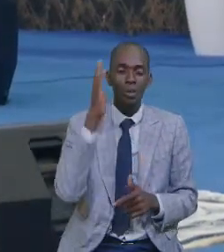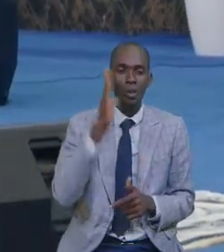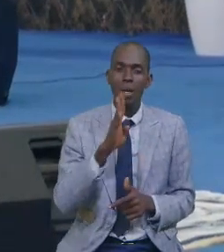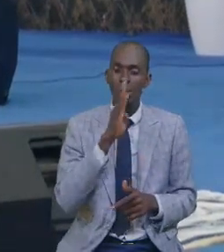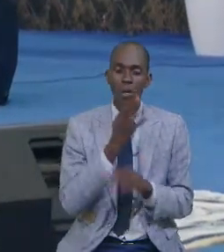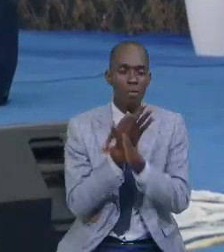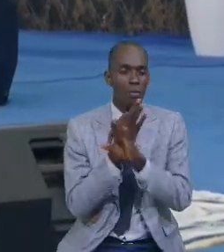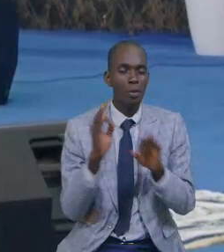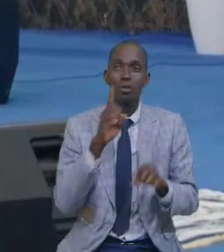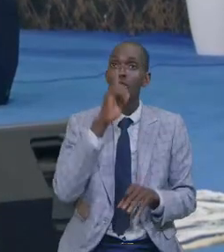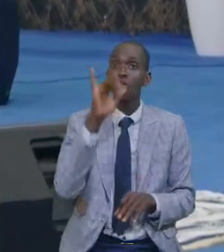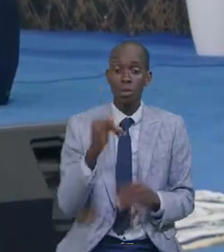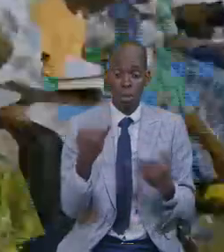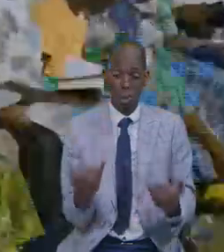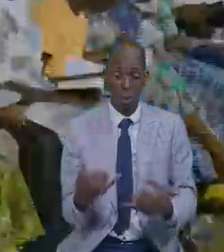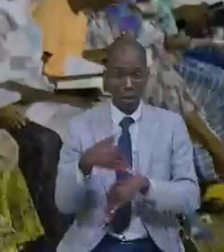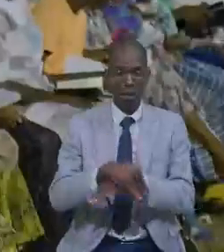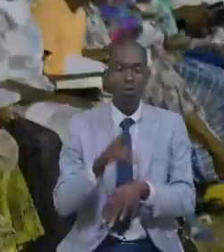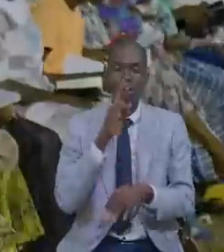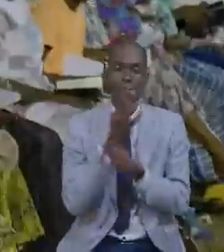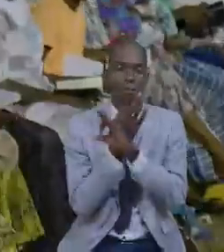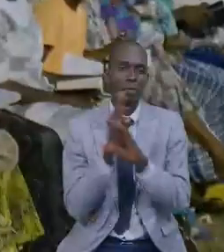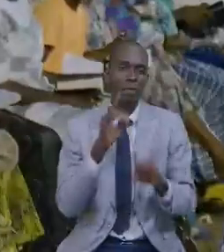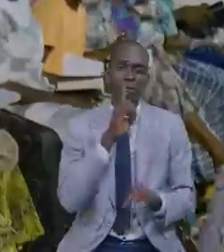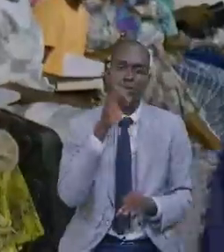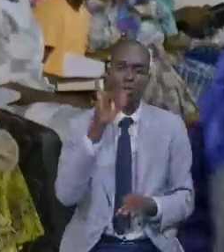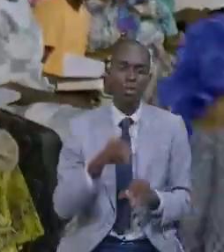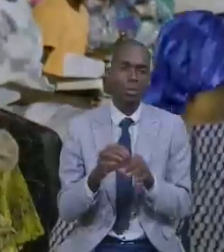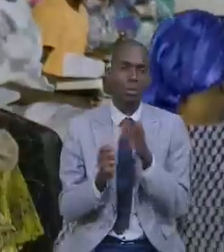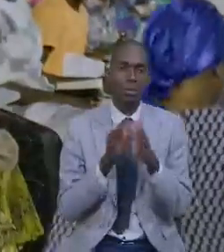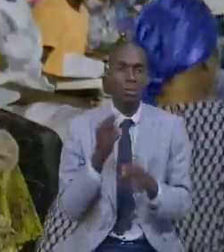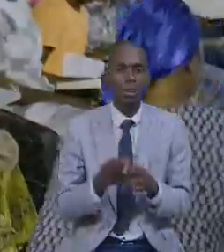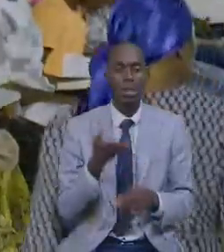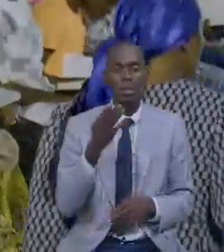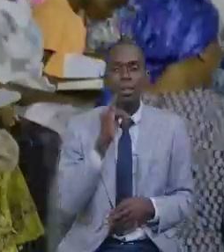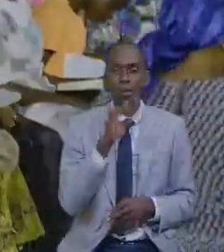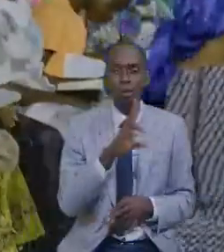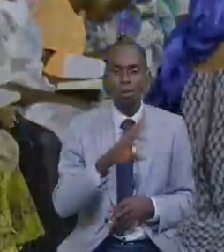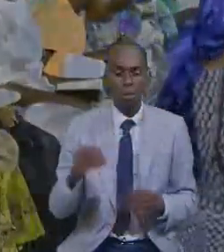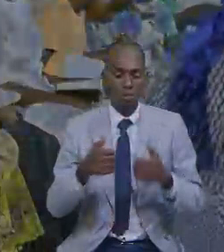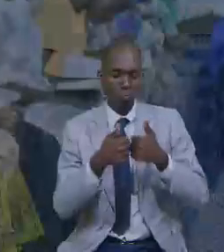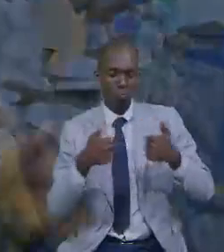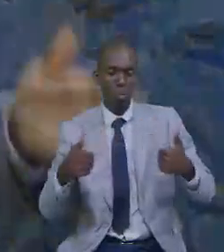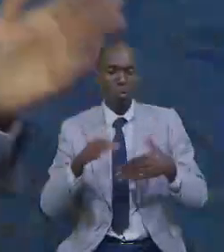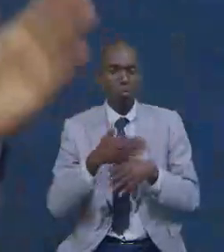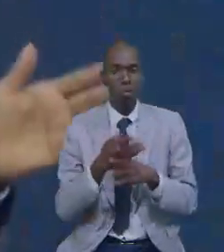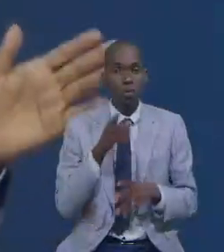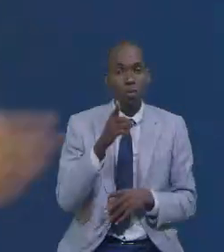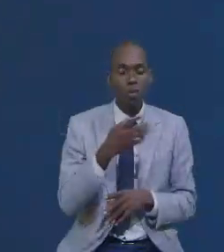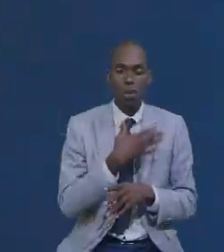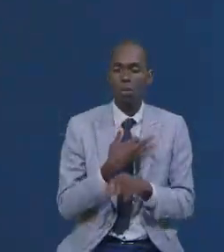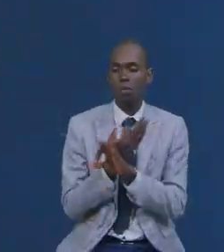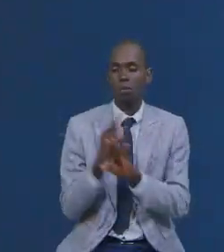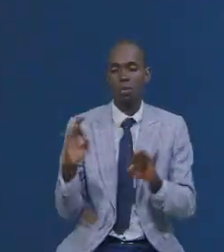Tonight, you're free indeed. There is no wall between you and freedom tonight. There is no